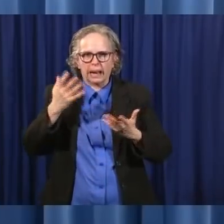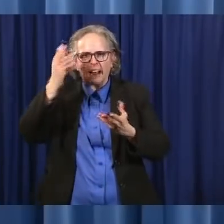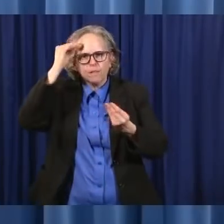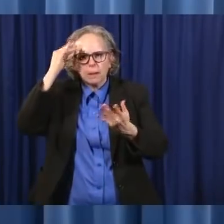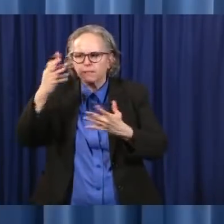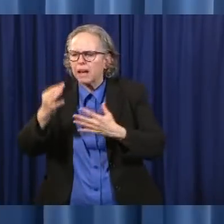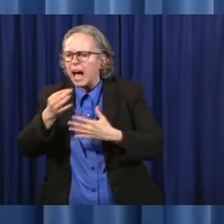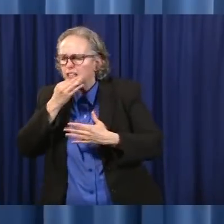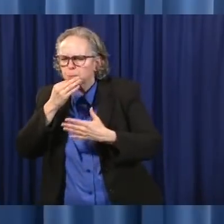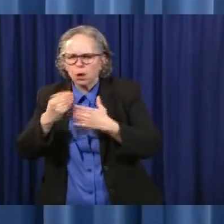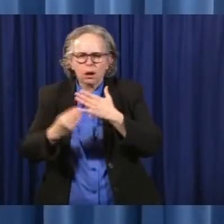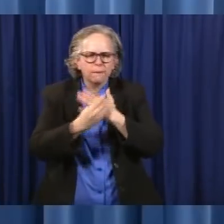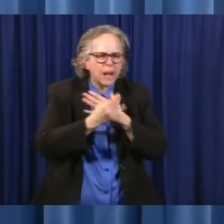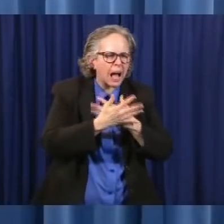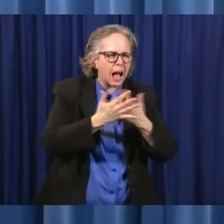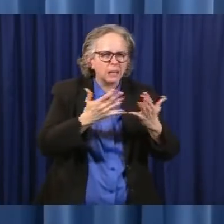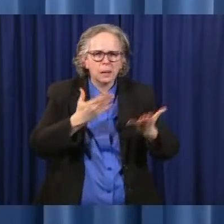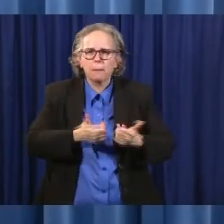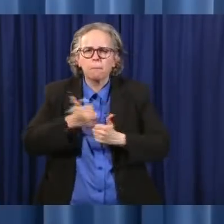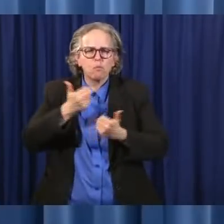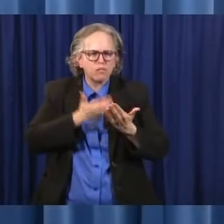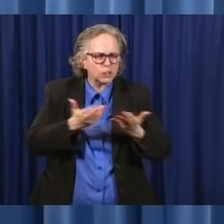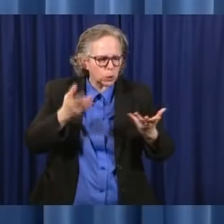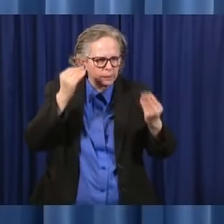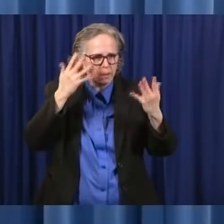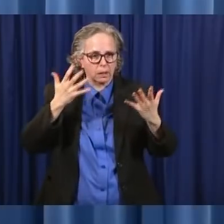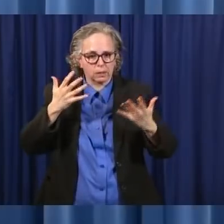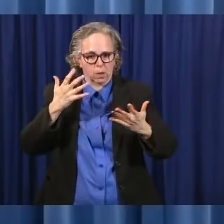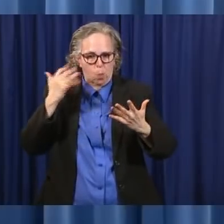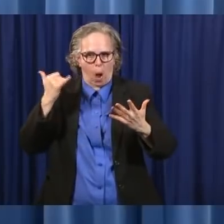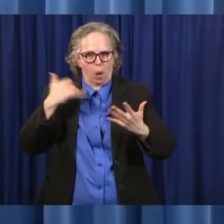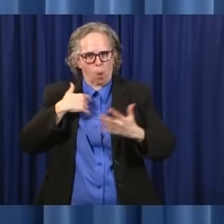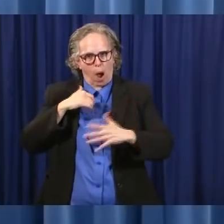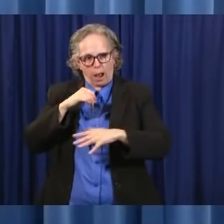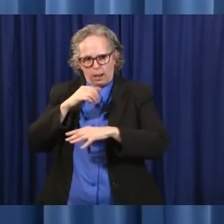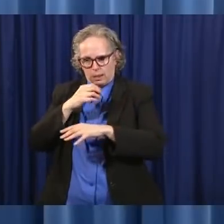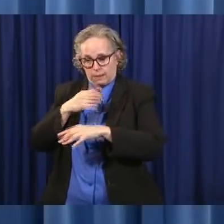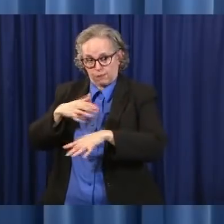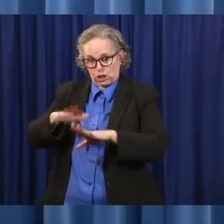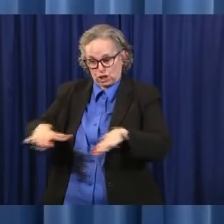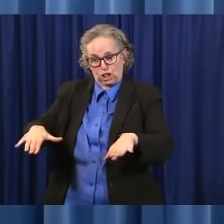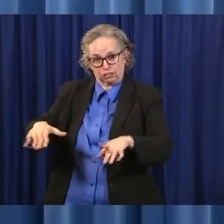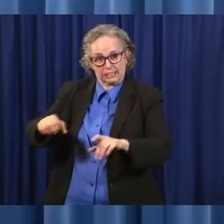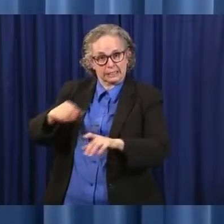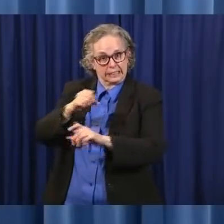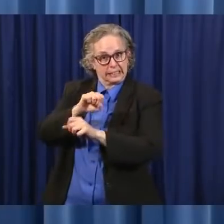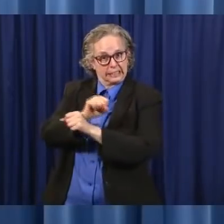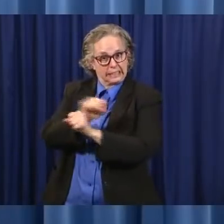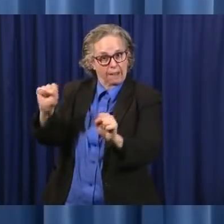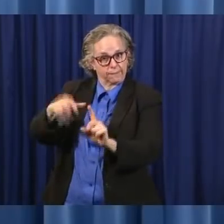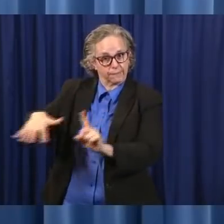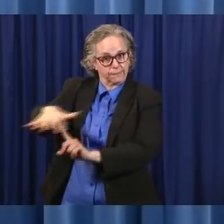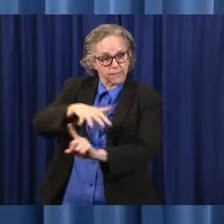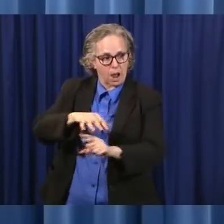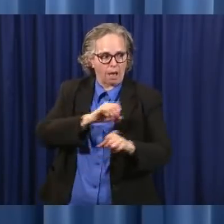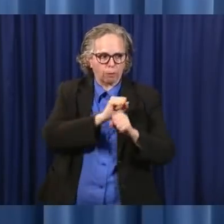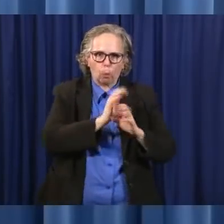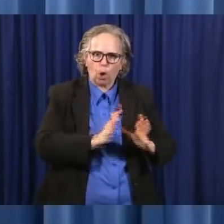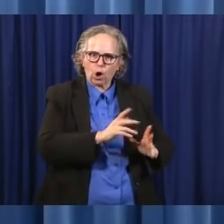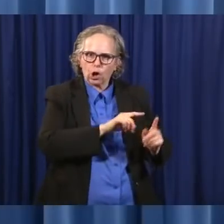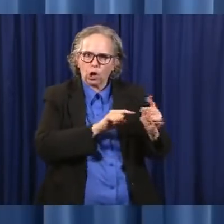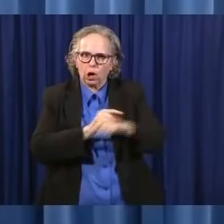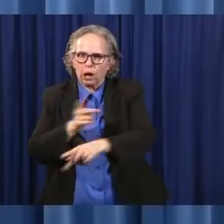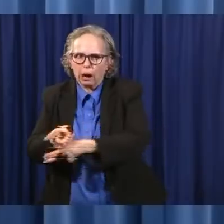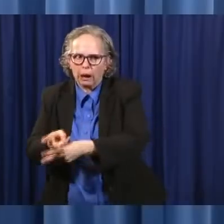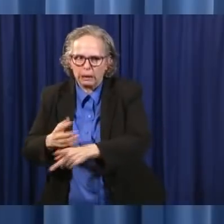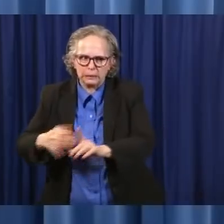for the child, maximize the safety of that child care worker, and maximize the safety of those families and